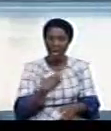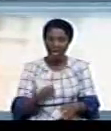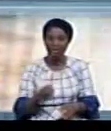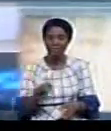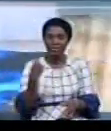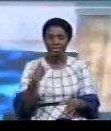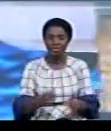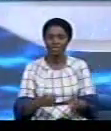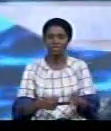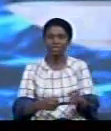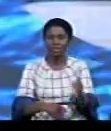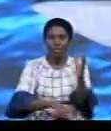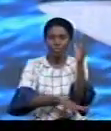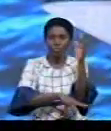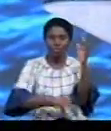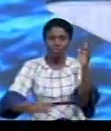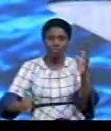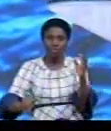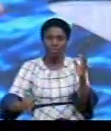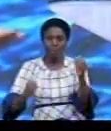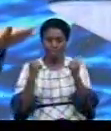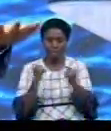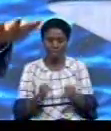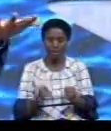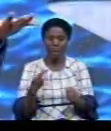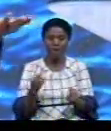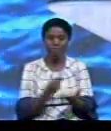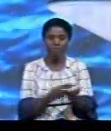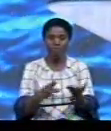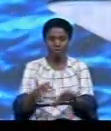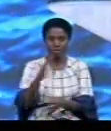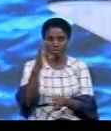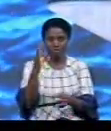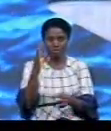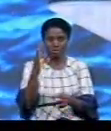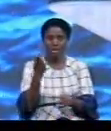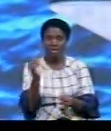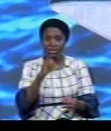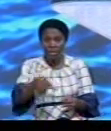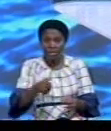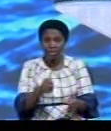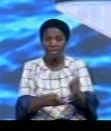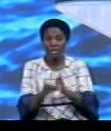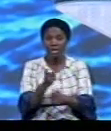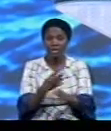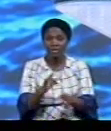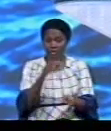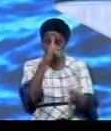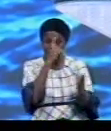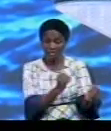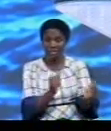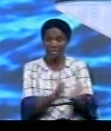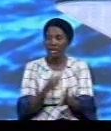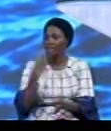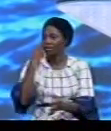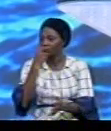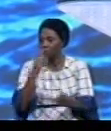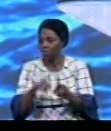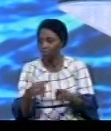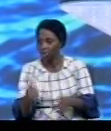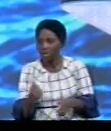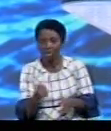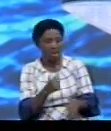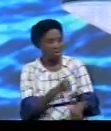power of the Holy Ghost. There's another kind of faith that speaks to a mountain and